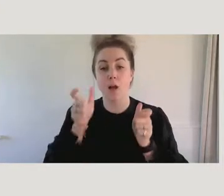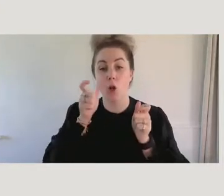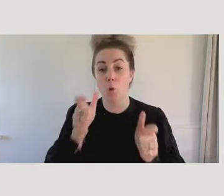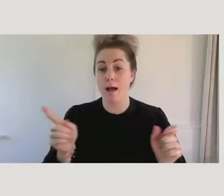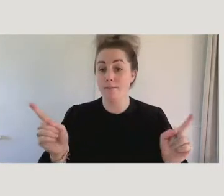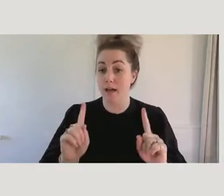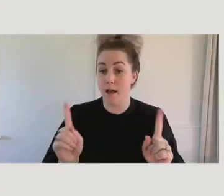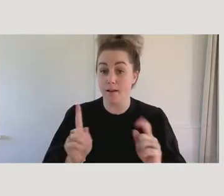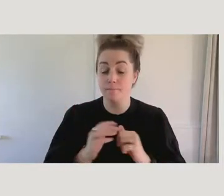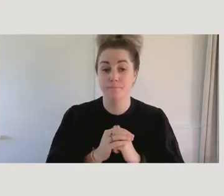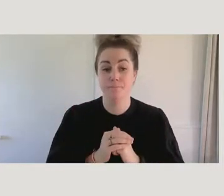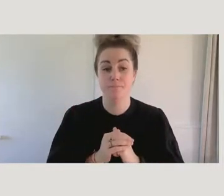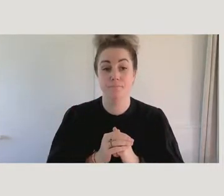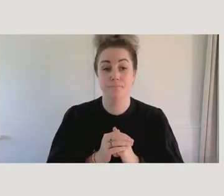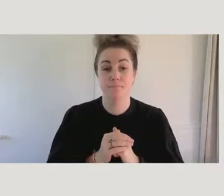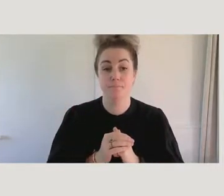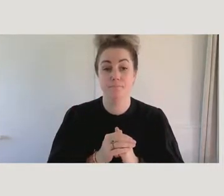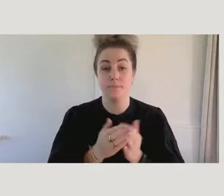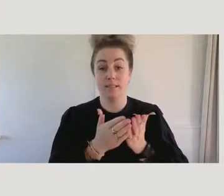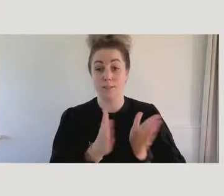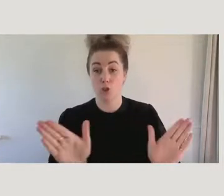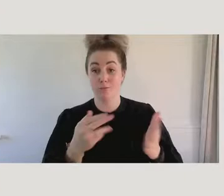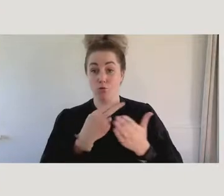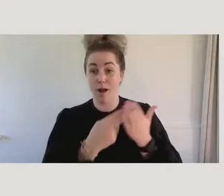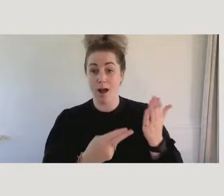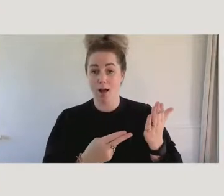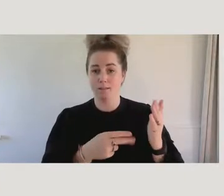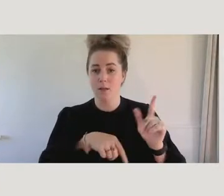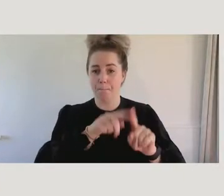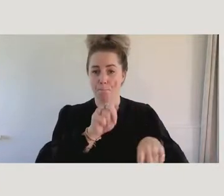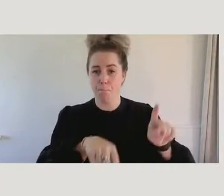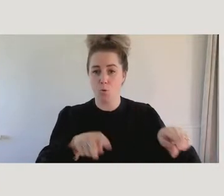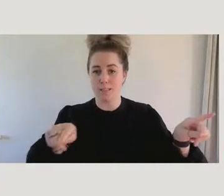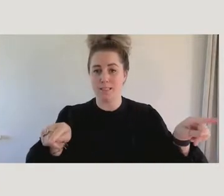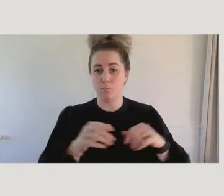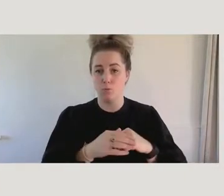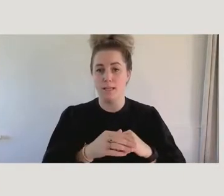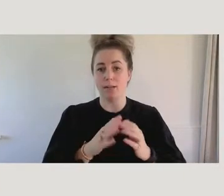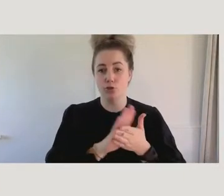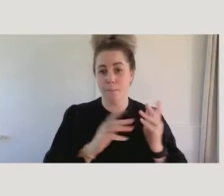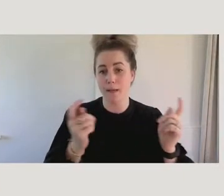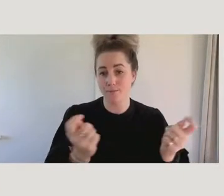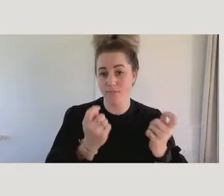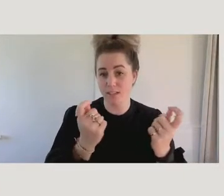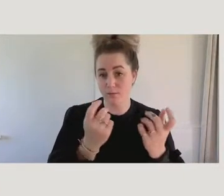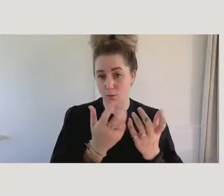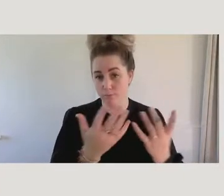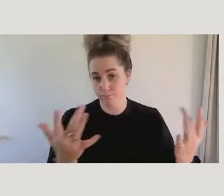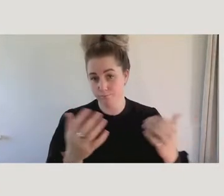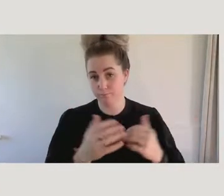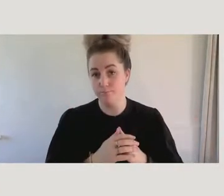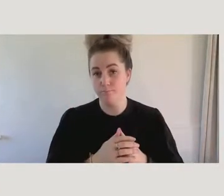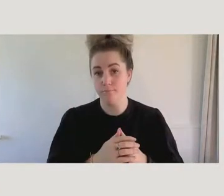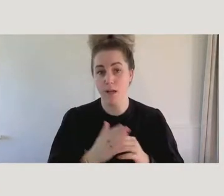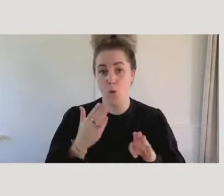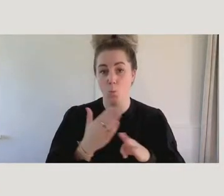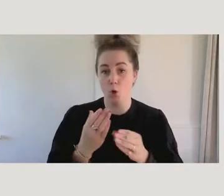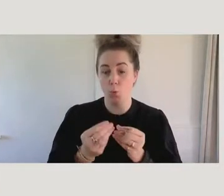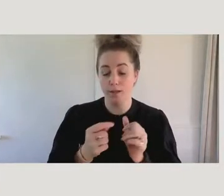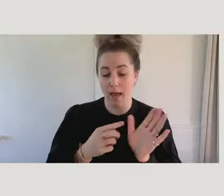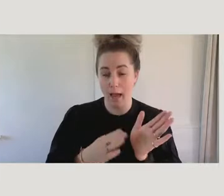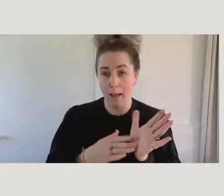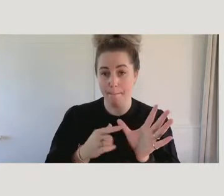the under General Arts as multi-disciplinary so it's the festivals and that and I work with Amanda as well